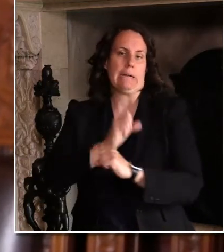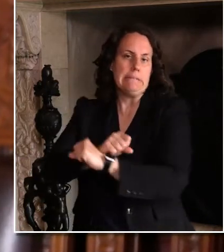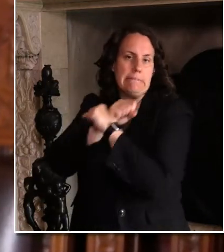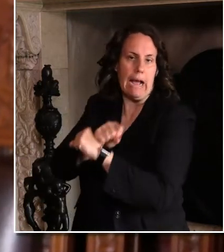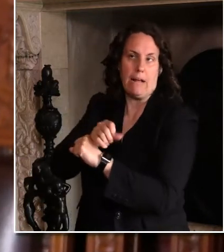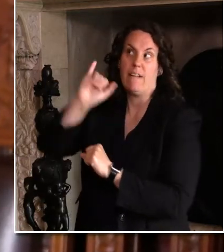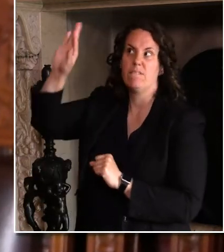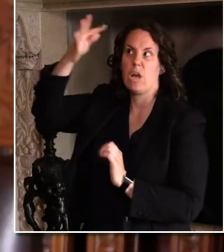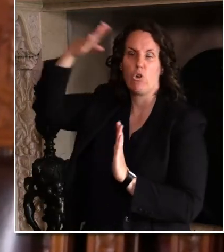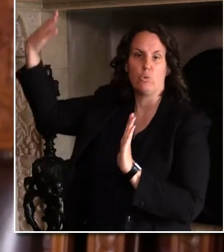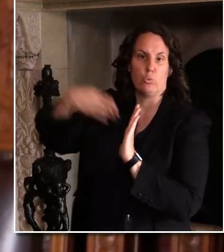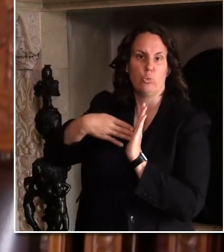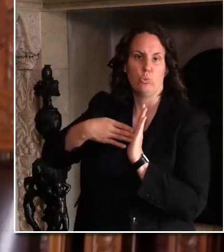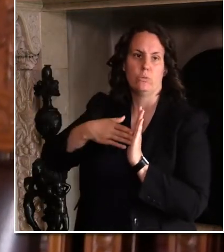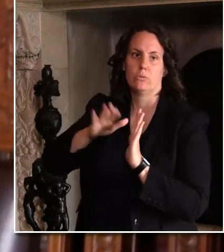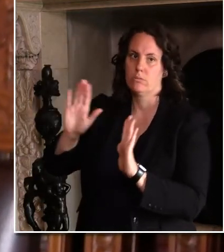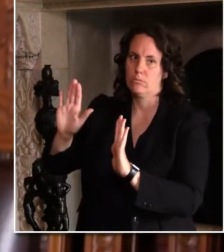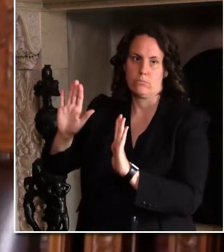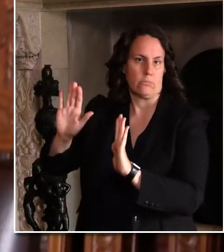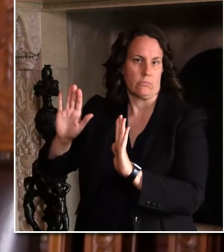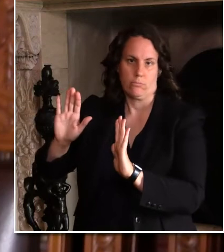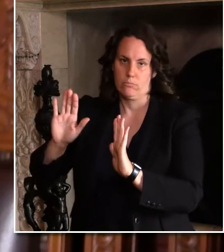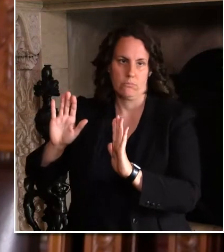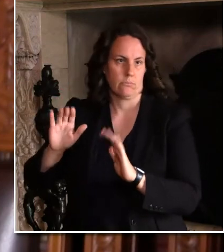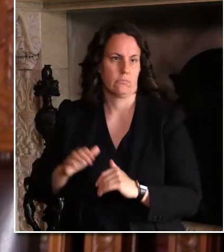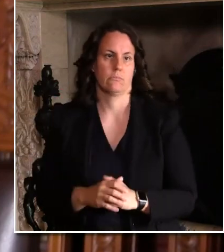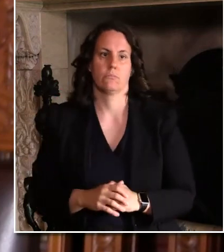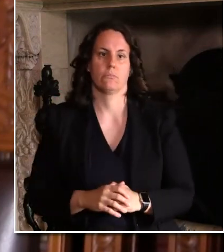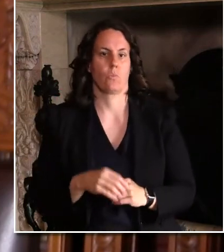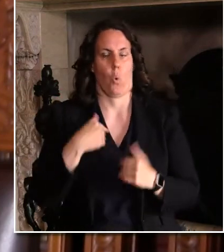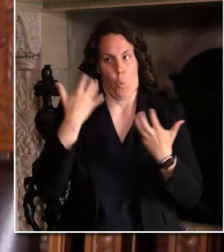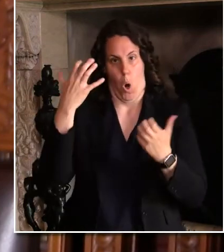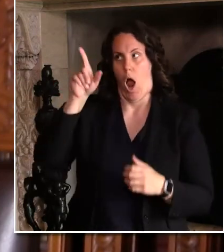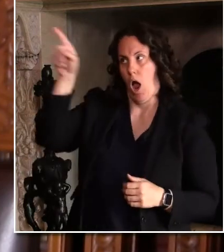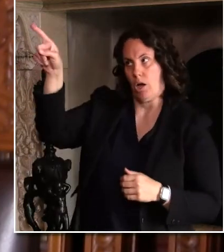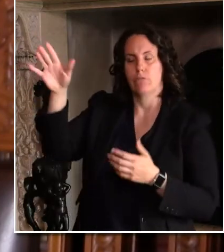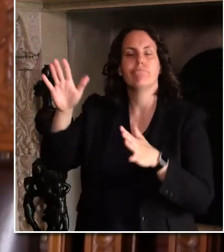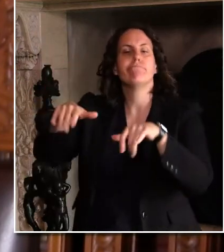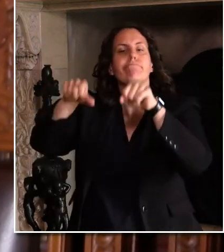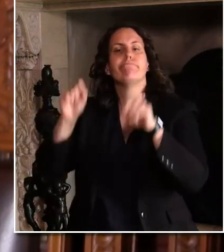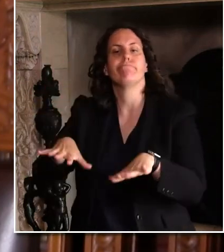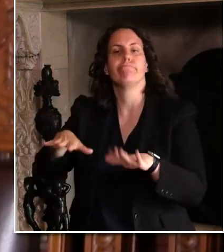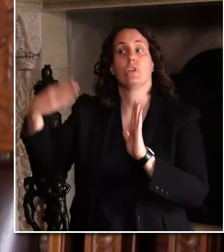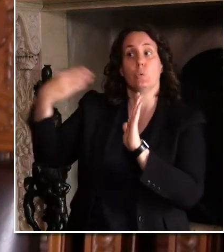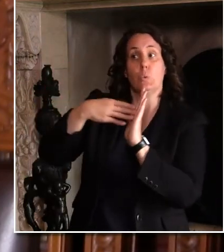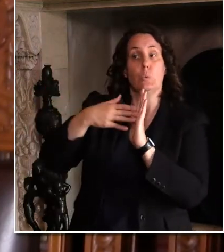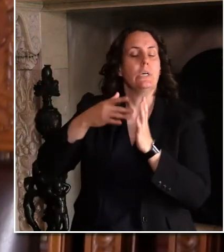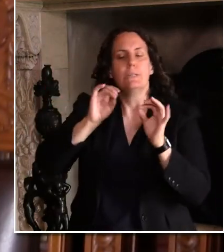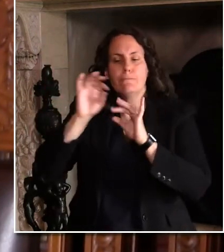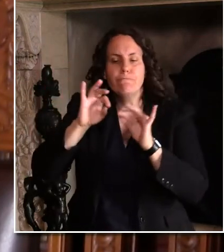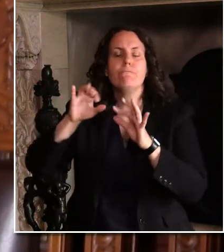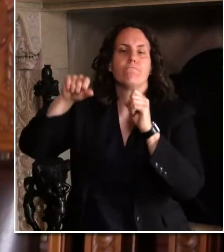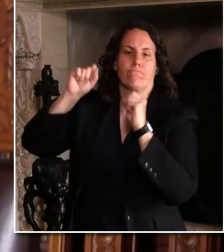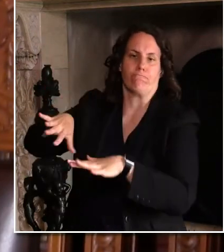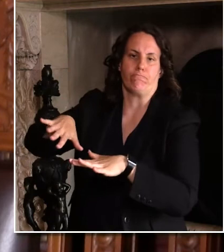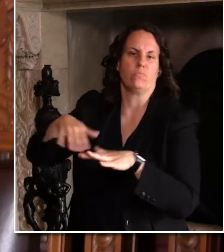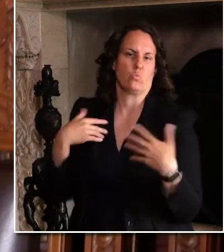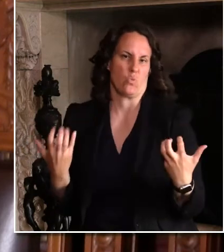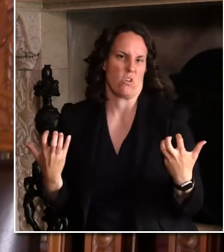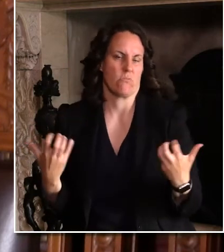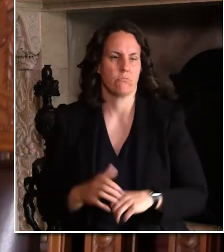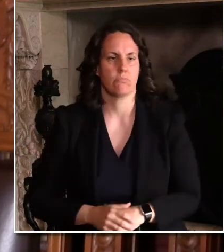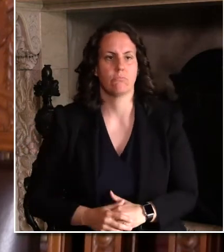and we'll be fully defending against it. In terms of these local orders, I think one of the consequences of the Supreme Court's